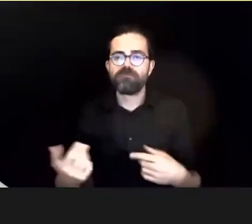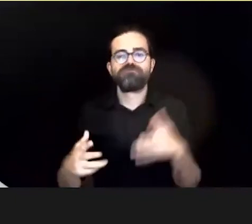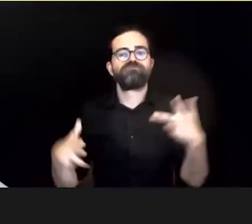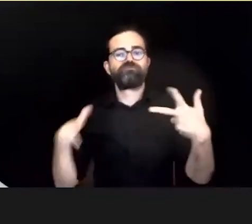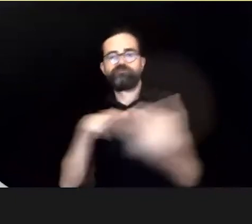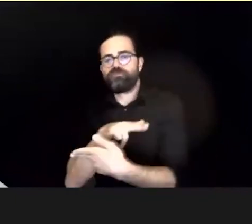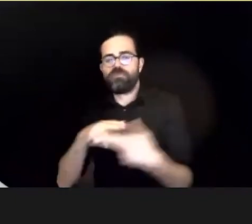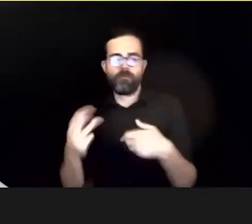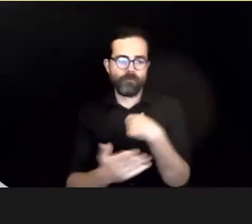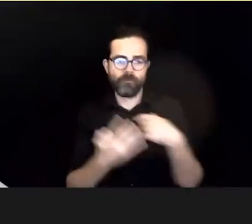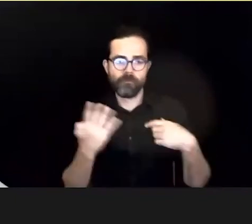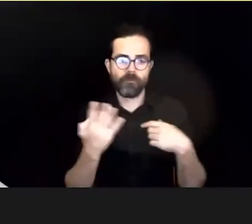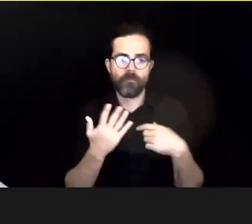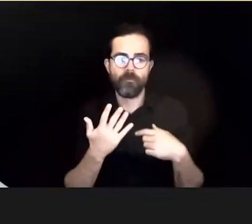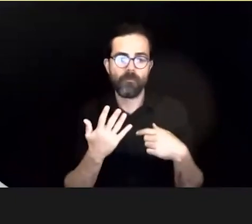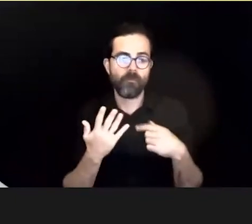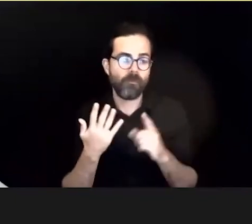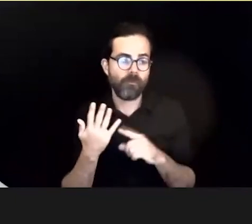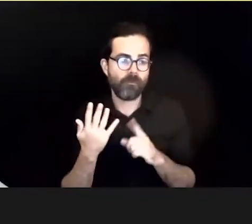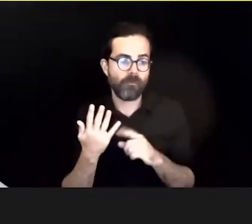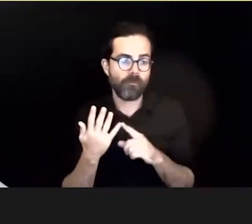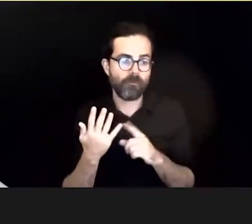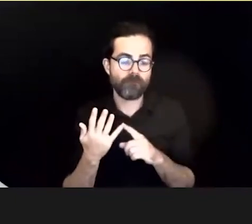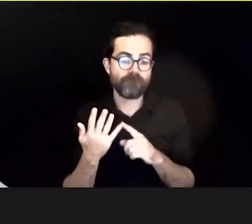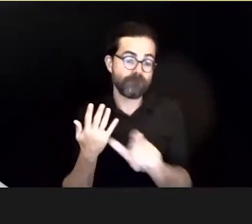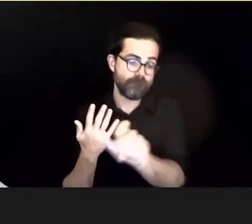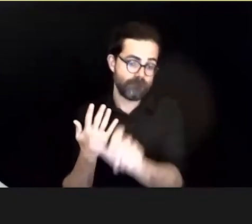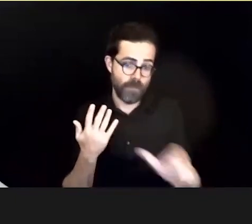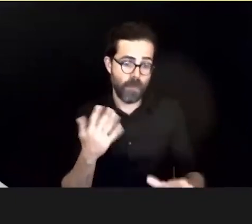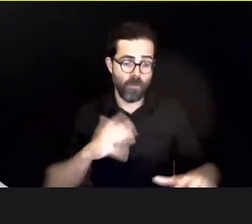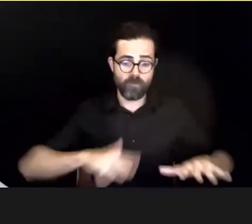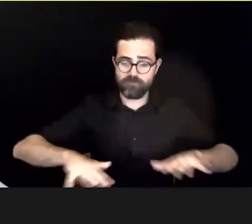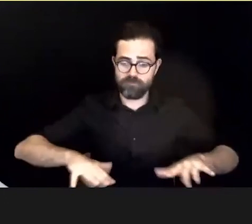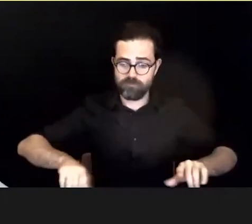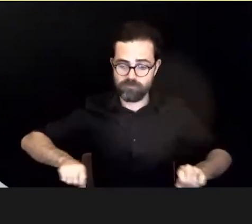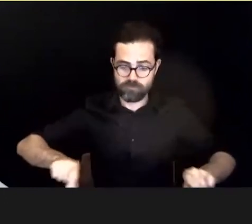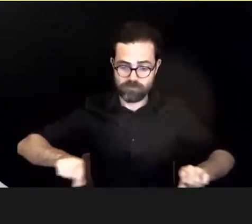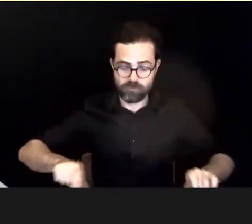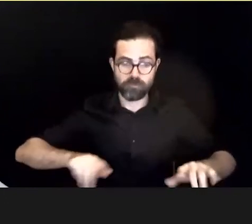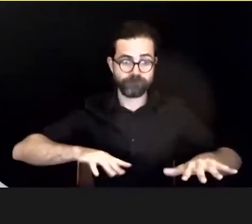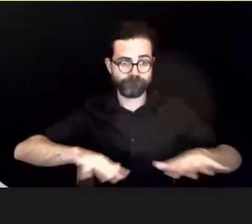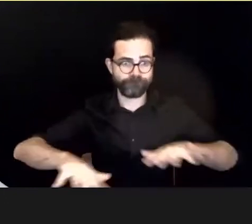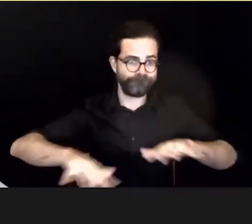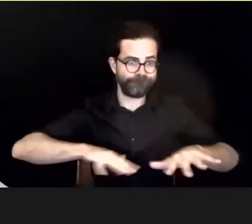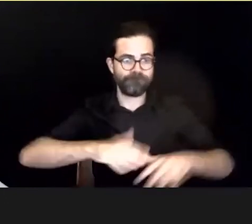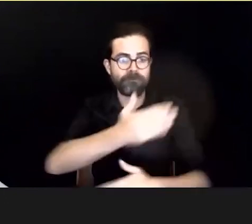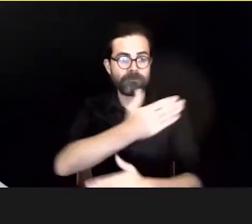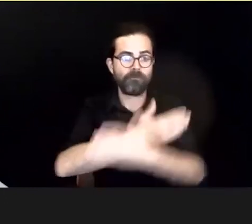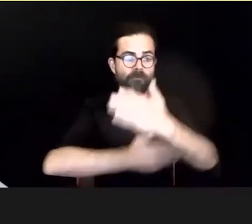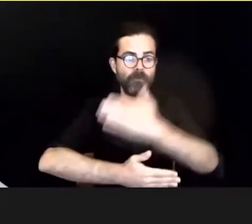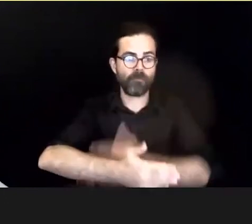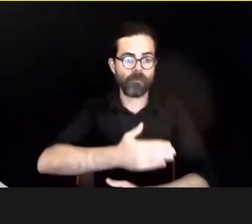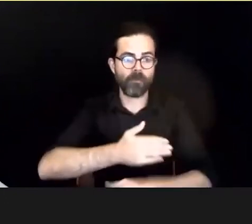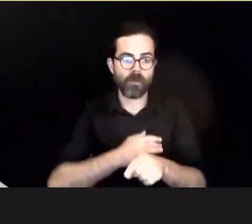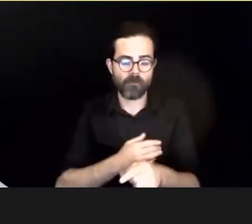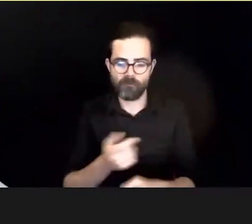Fourth, to help people with motor disabilities, devices must be easily manipulated and grasped without the